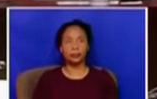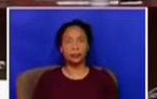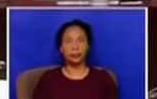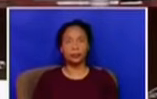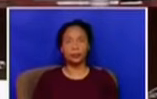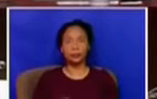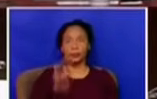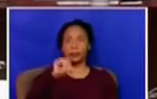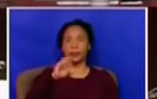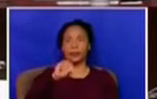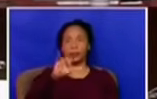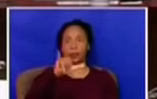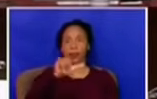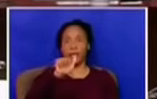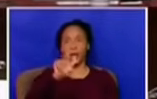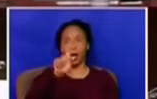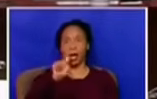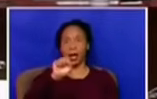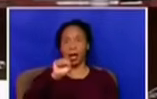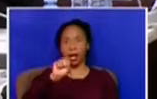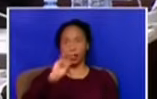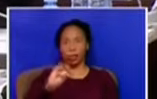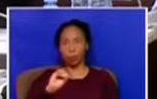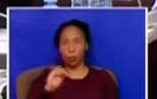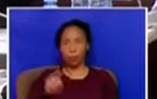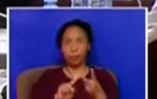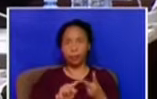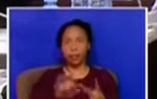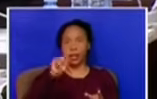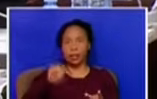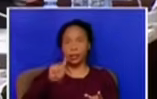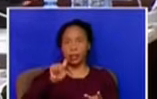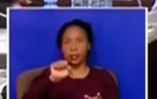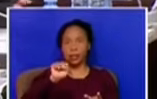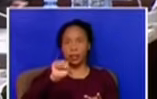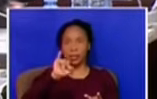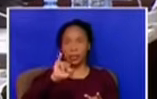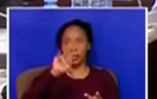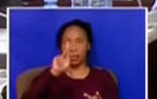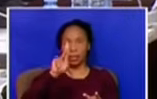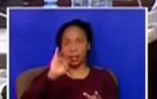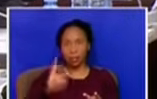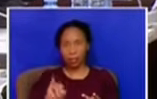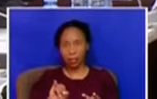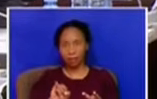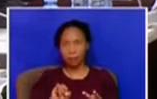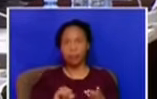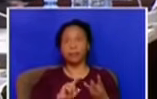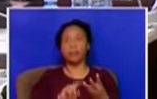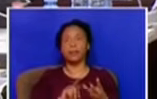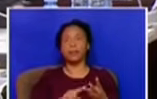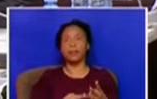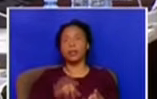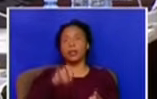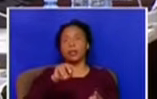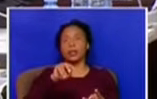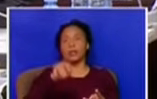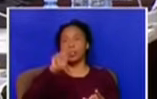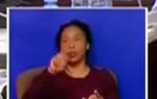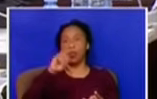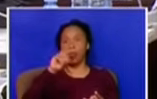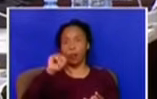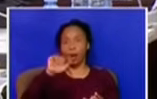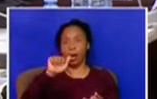Minyatso, Isaac Kharebura, Mfiki, Franz Bongani, Mkwebi, Nomado,